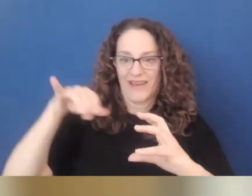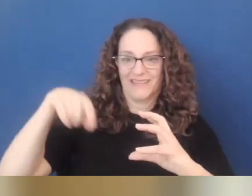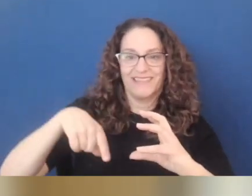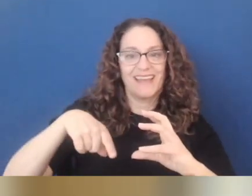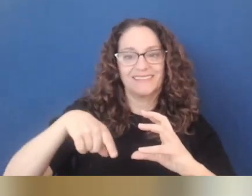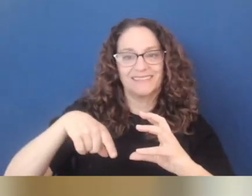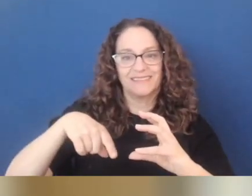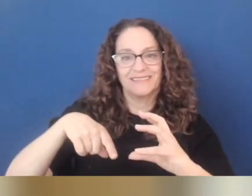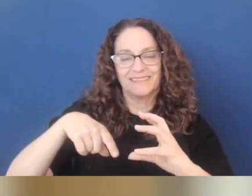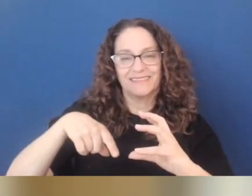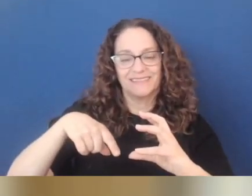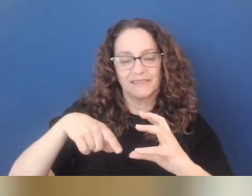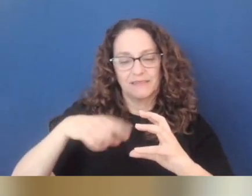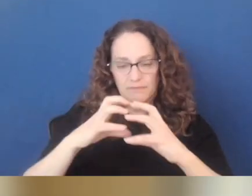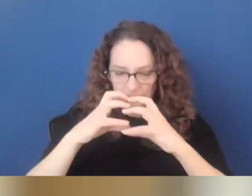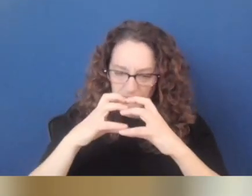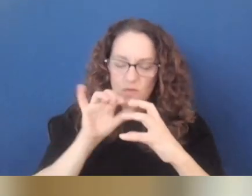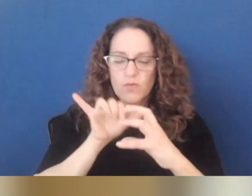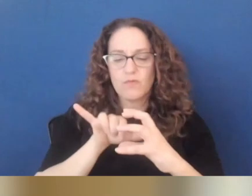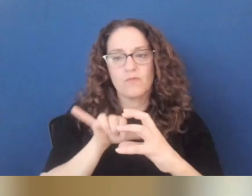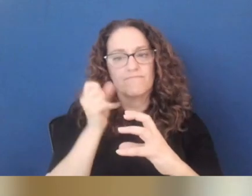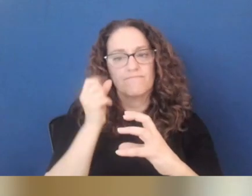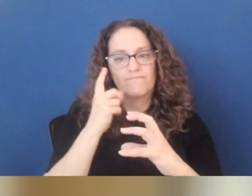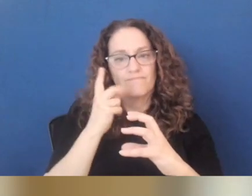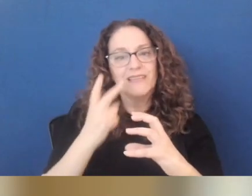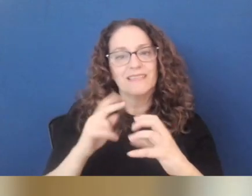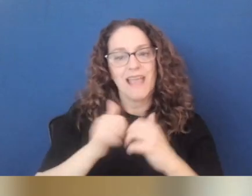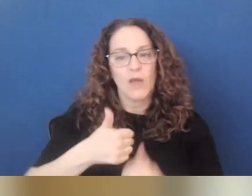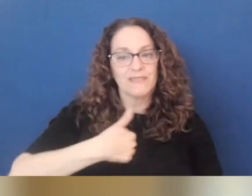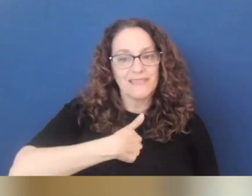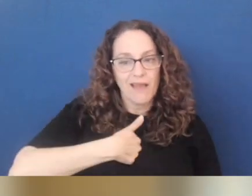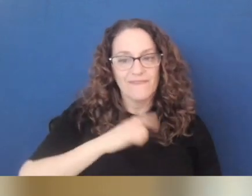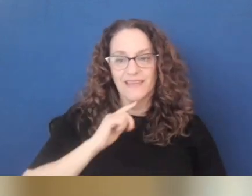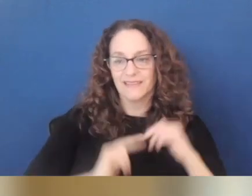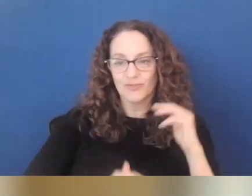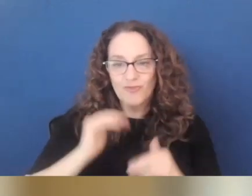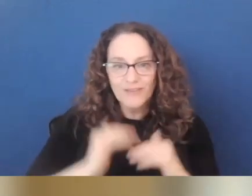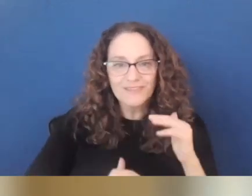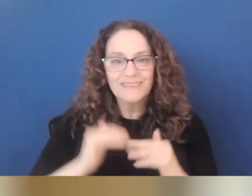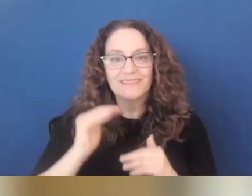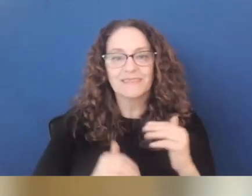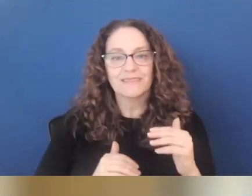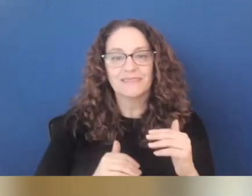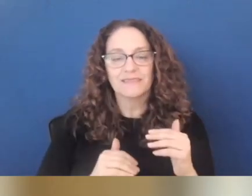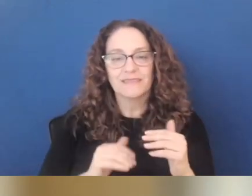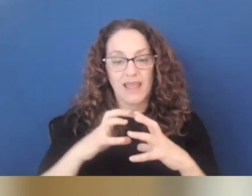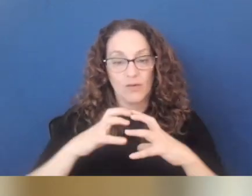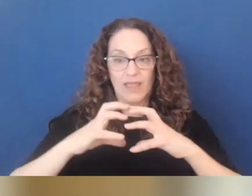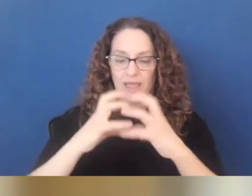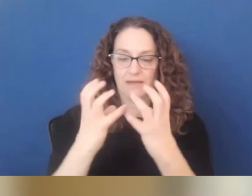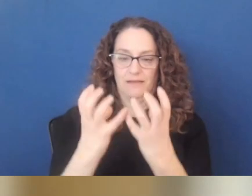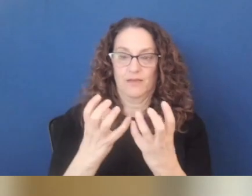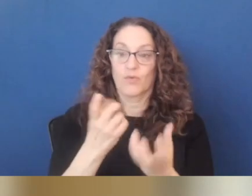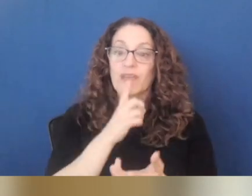seen how self is constructed, and we see its emptiness, its conditioned nature. So